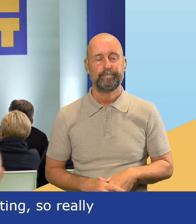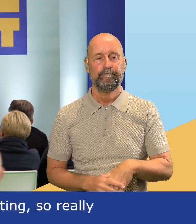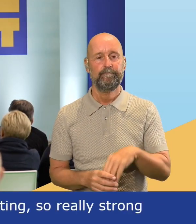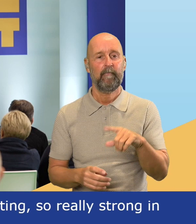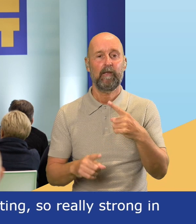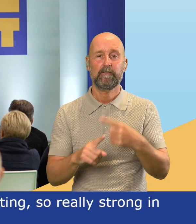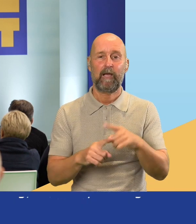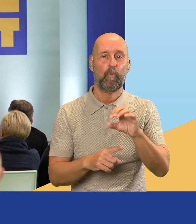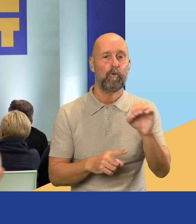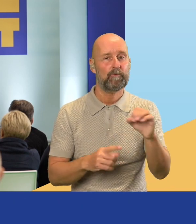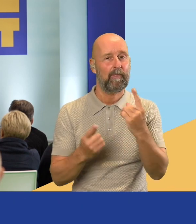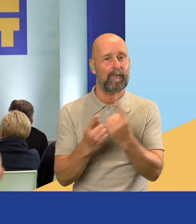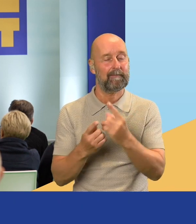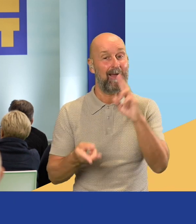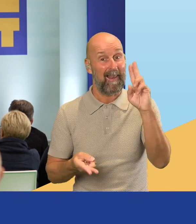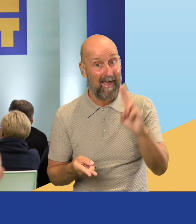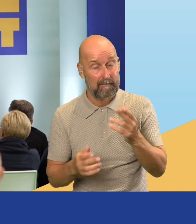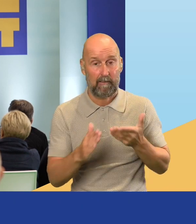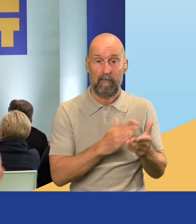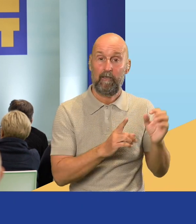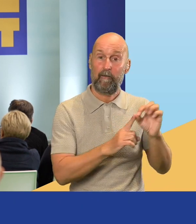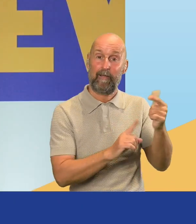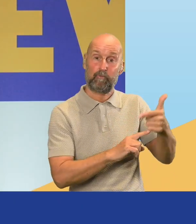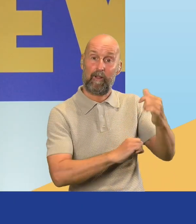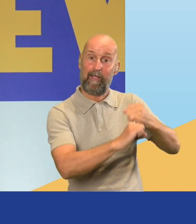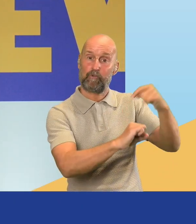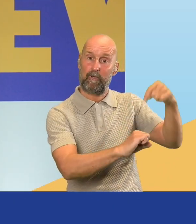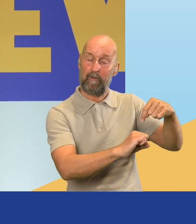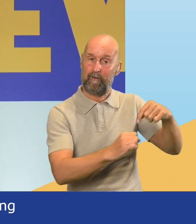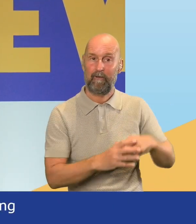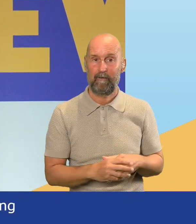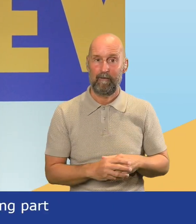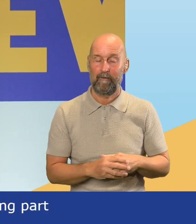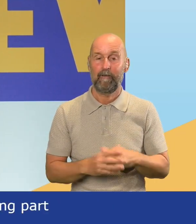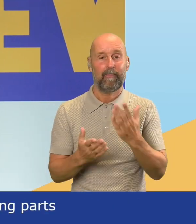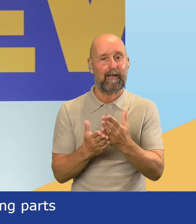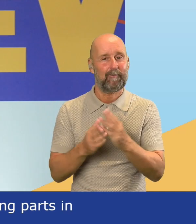times less moving parts in an EV versus an internal combustion engine, so a lot less to go wrong.